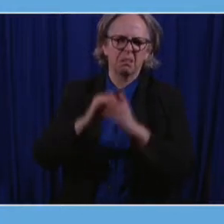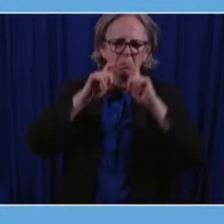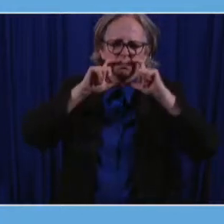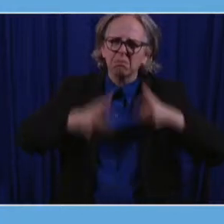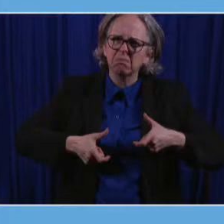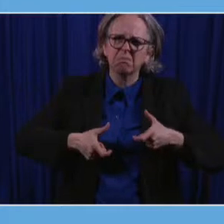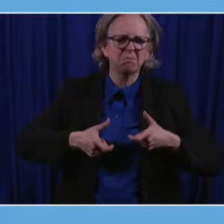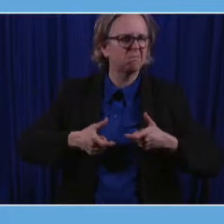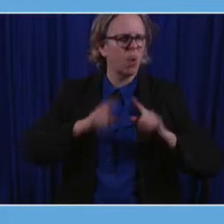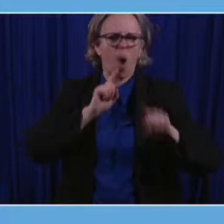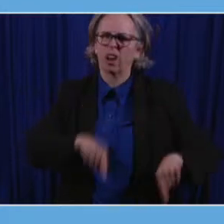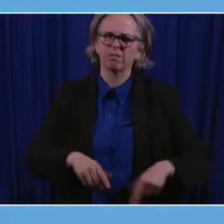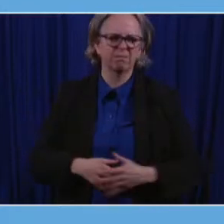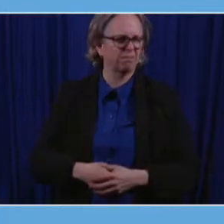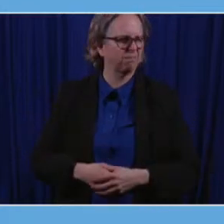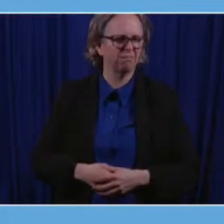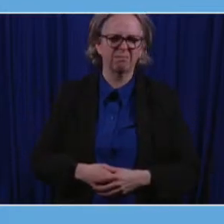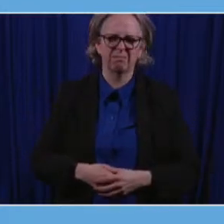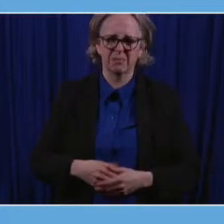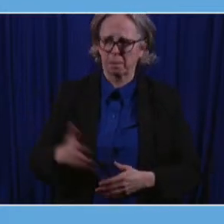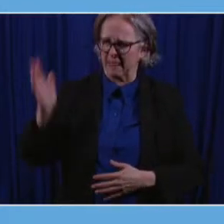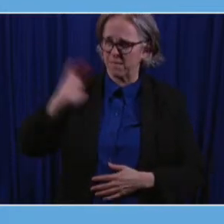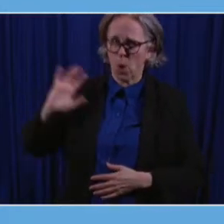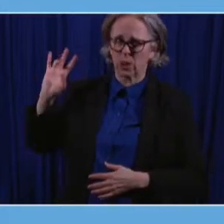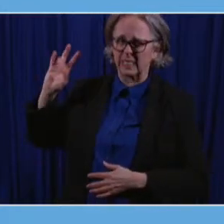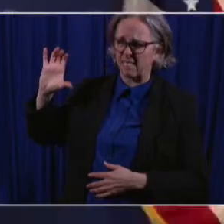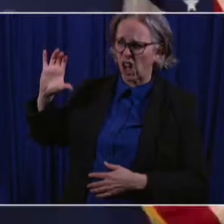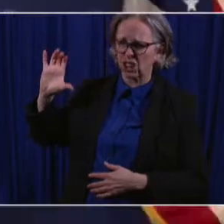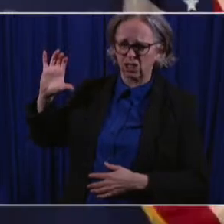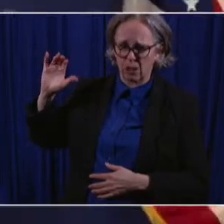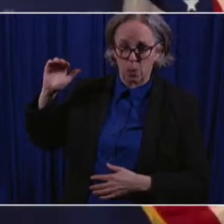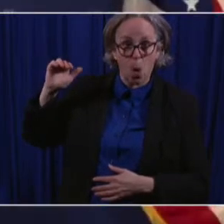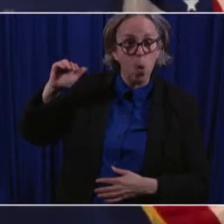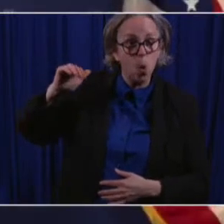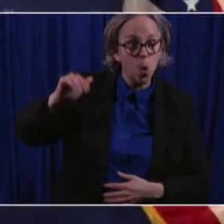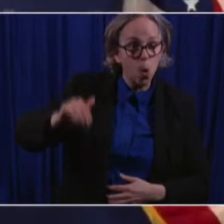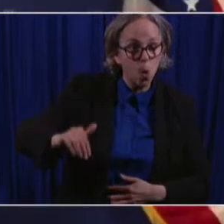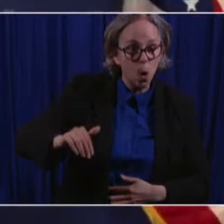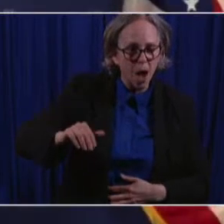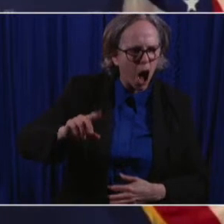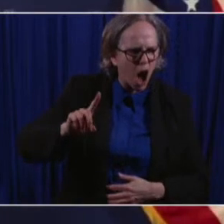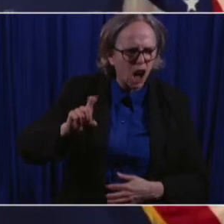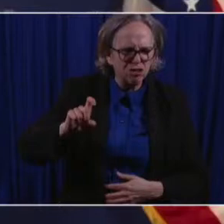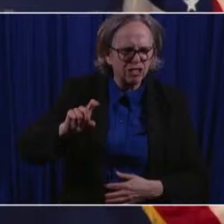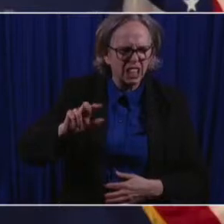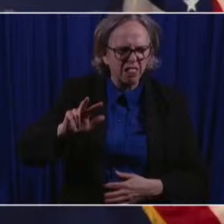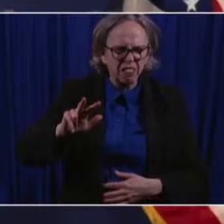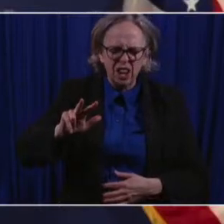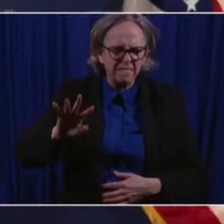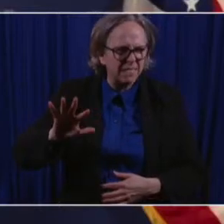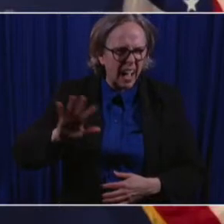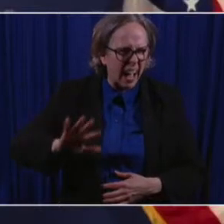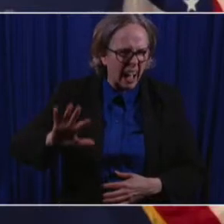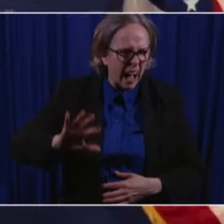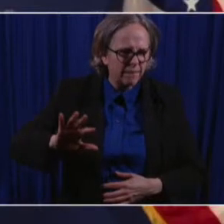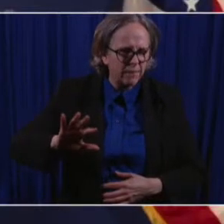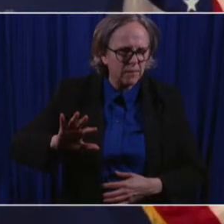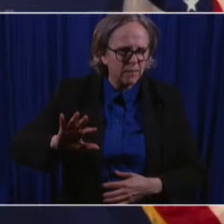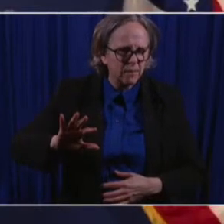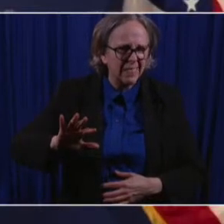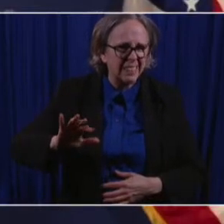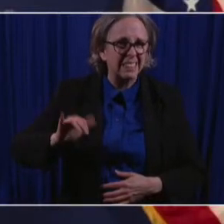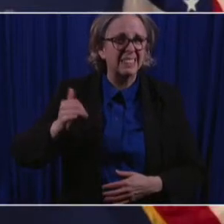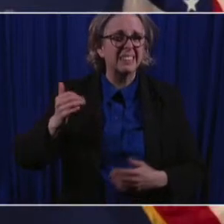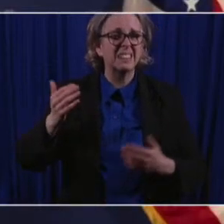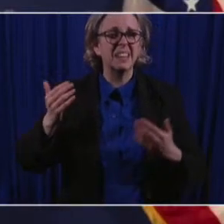over 700, went way down. We were down, I think, as low as 135, something about in that area. And we had hoped